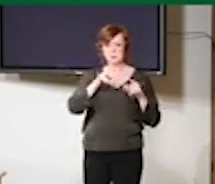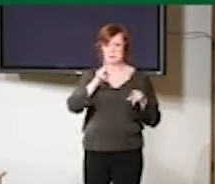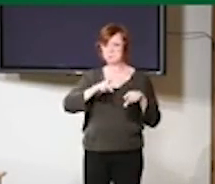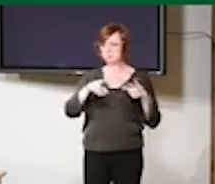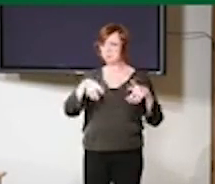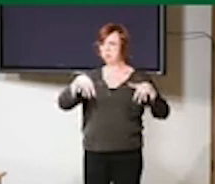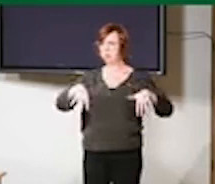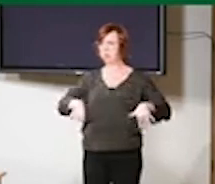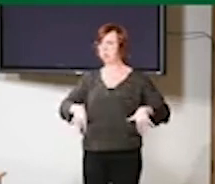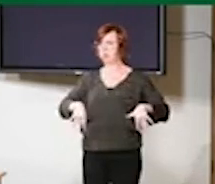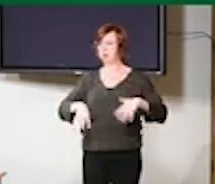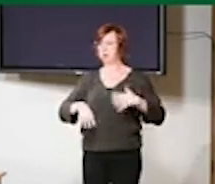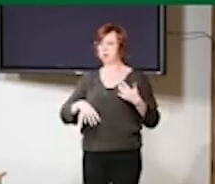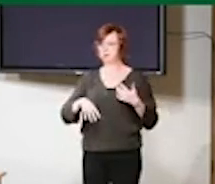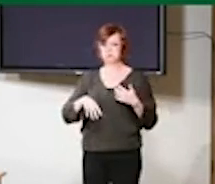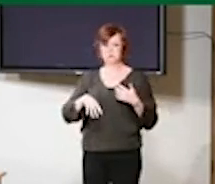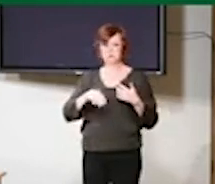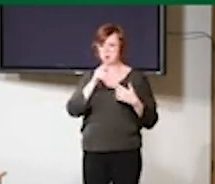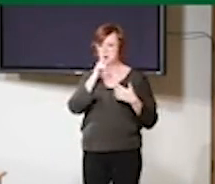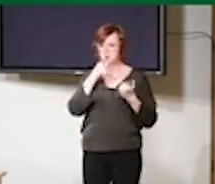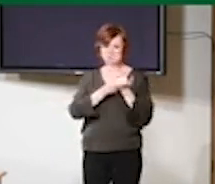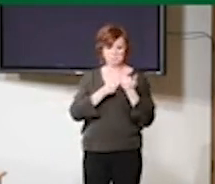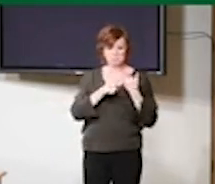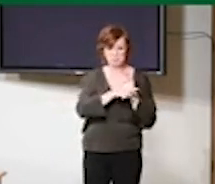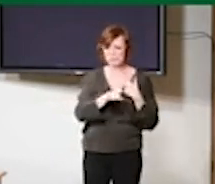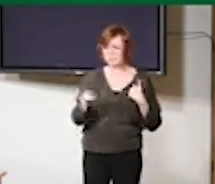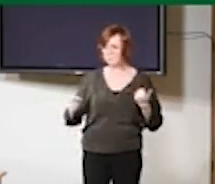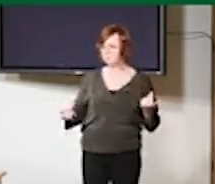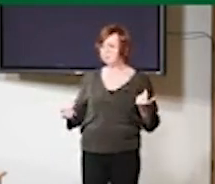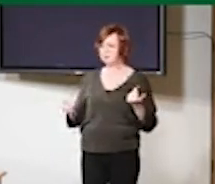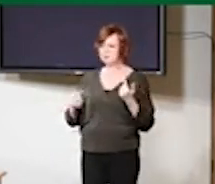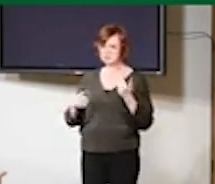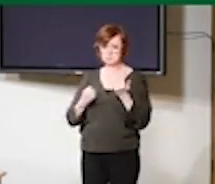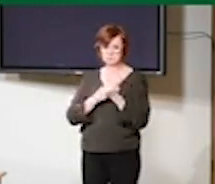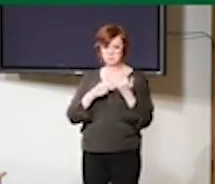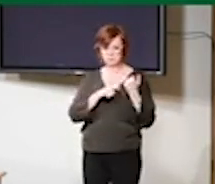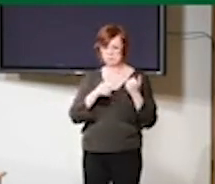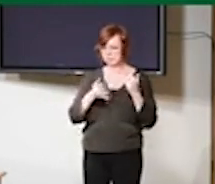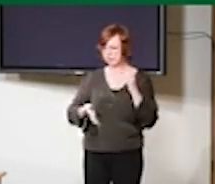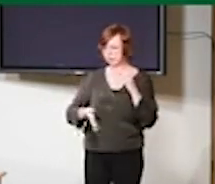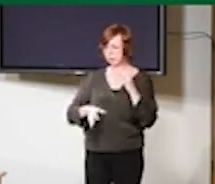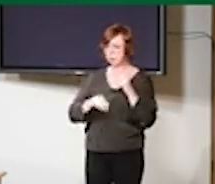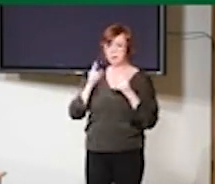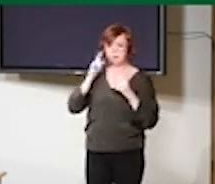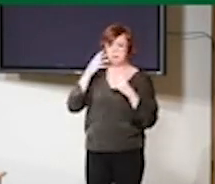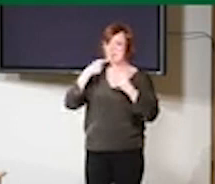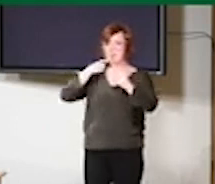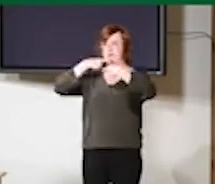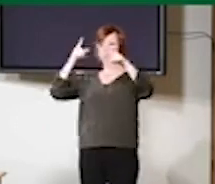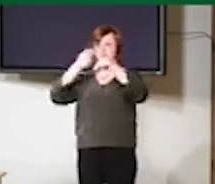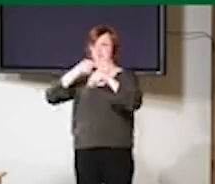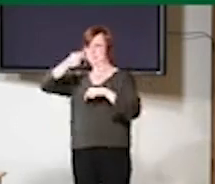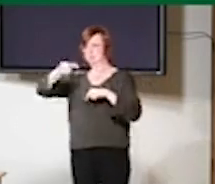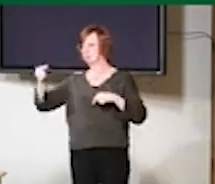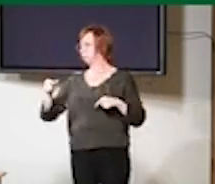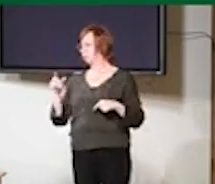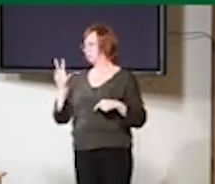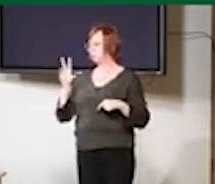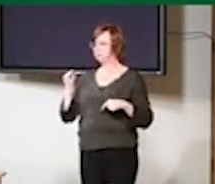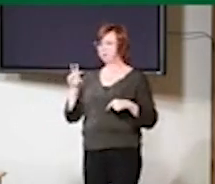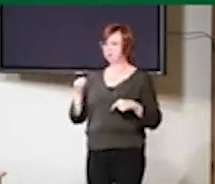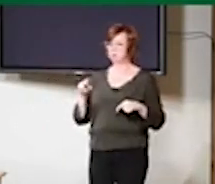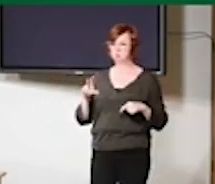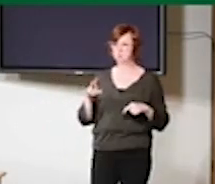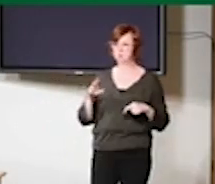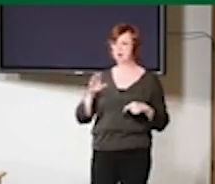have we seen no announcements for support or added help for them in the wake of this? Don't interpret